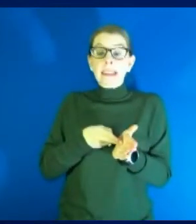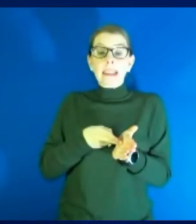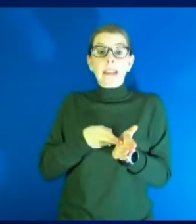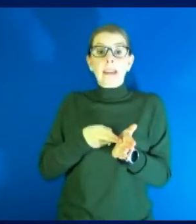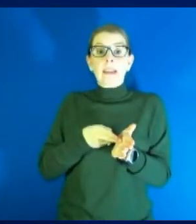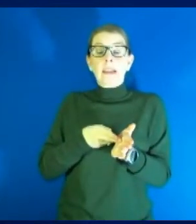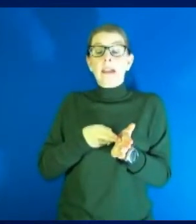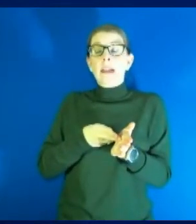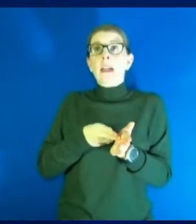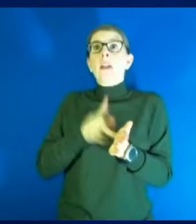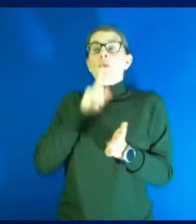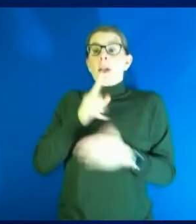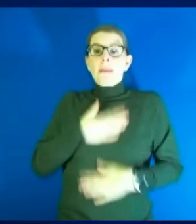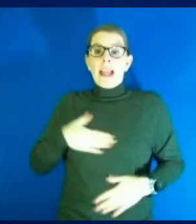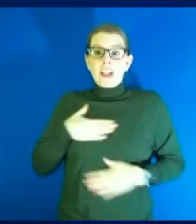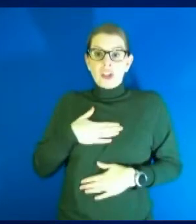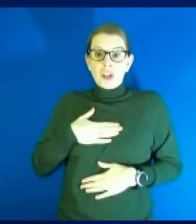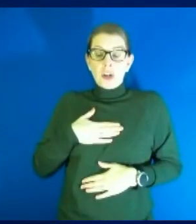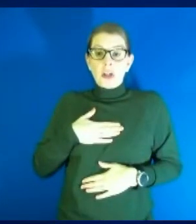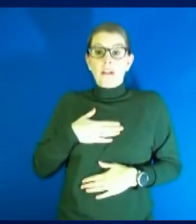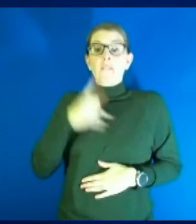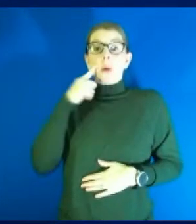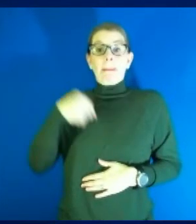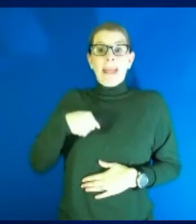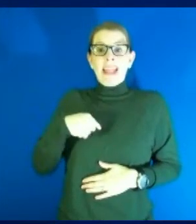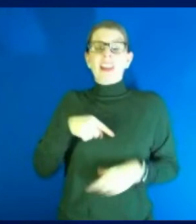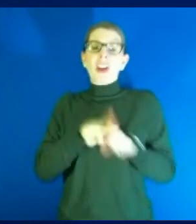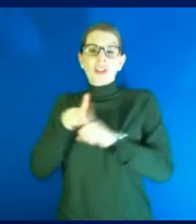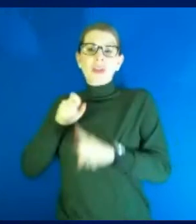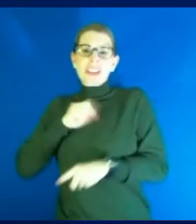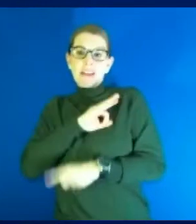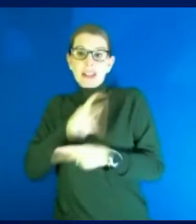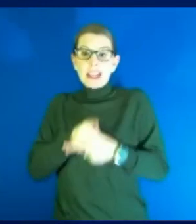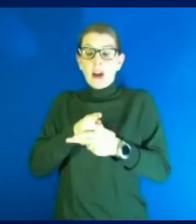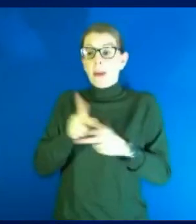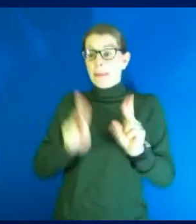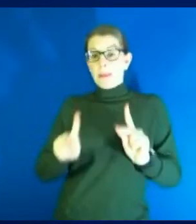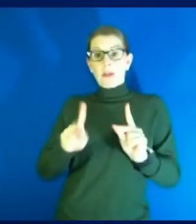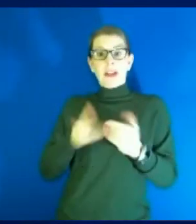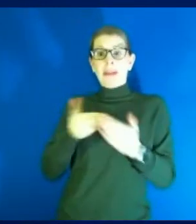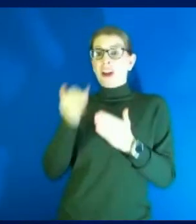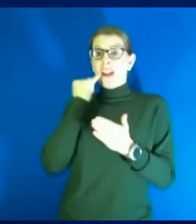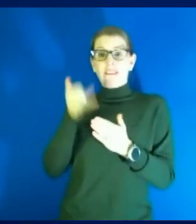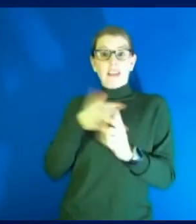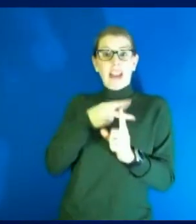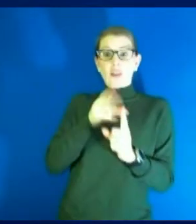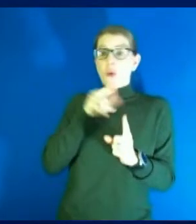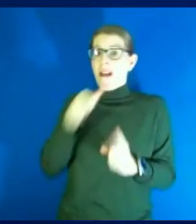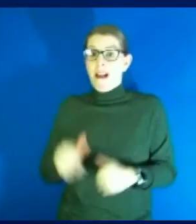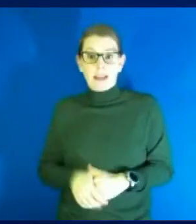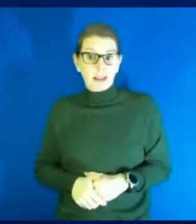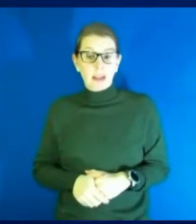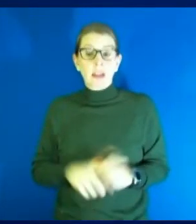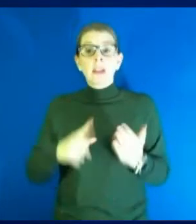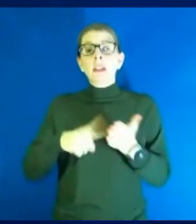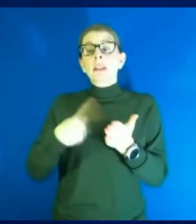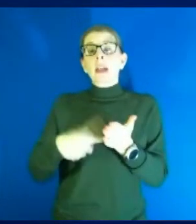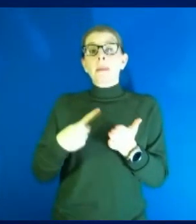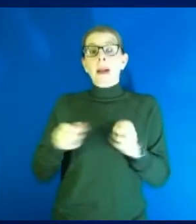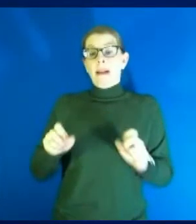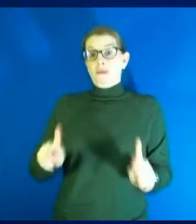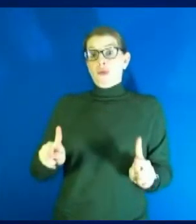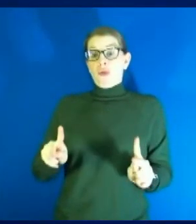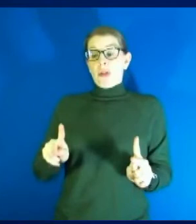and I know it's been a pleasure for our own staff to take care of people whether they are vaccinated or not, And it's sometimes been an opportunity to